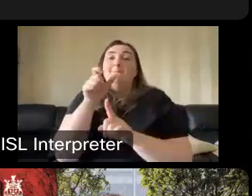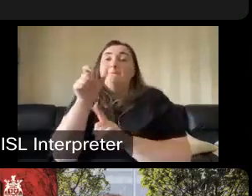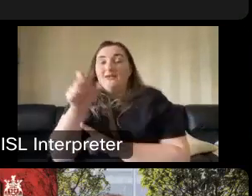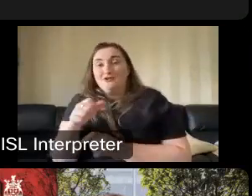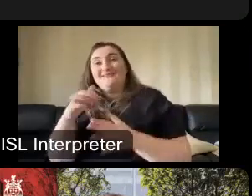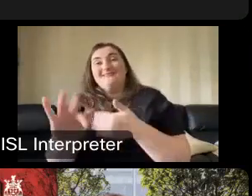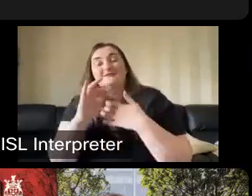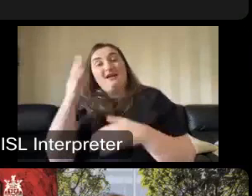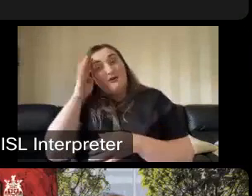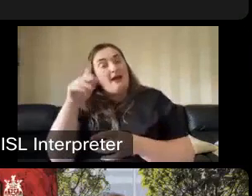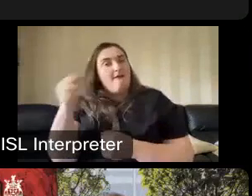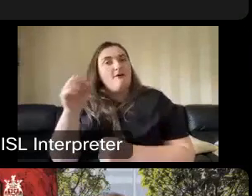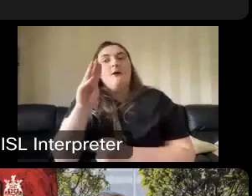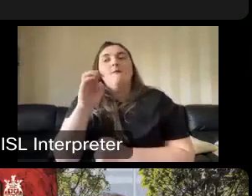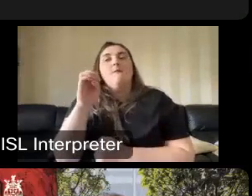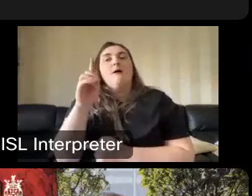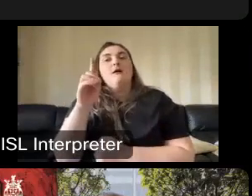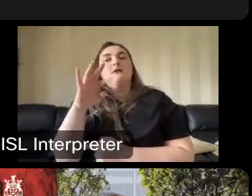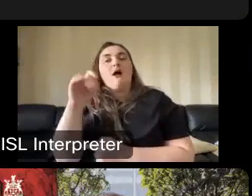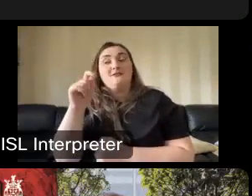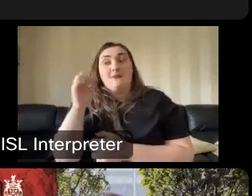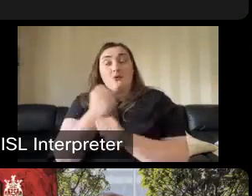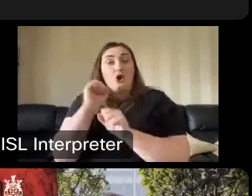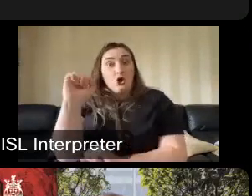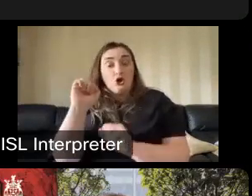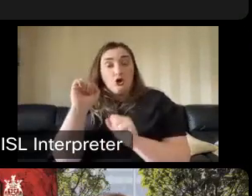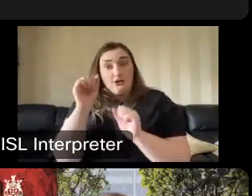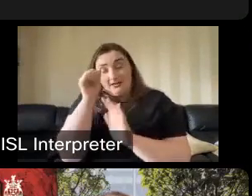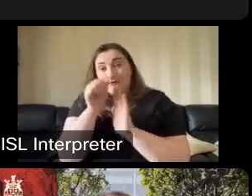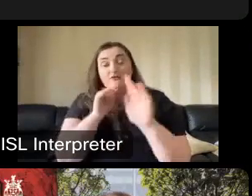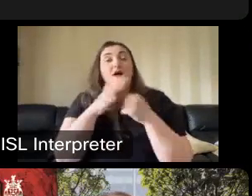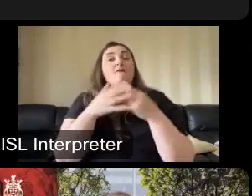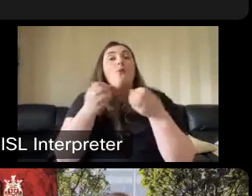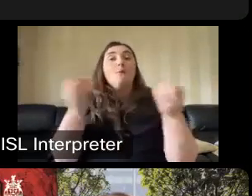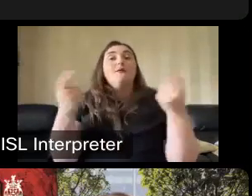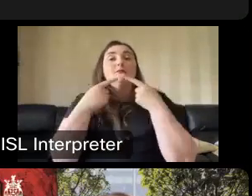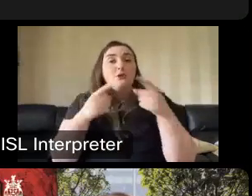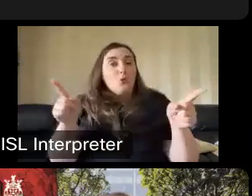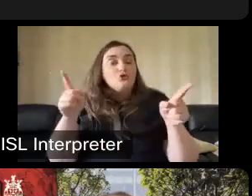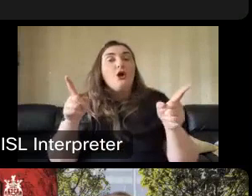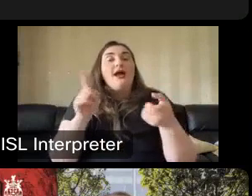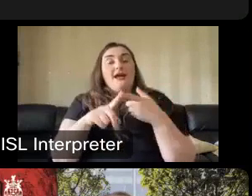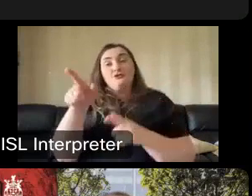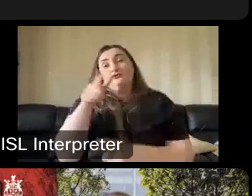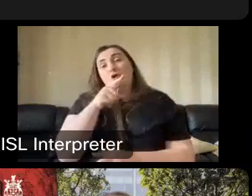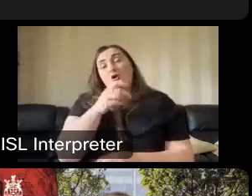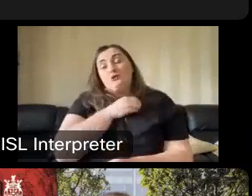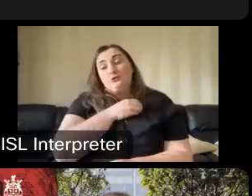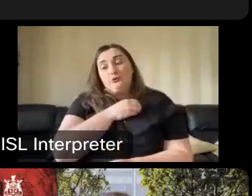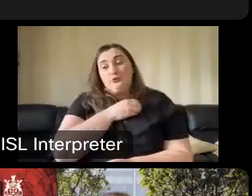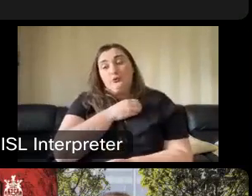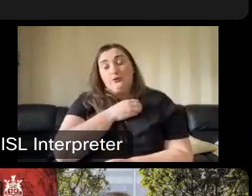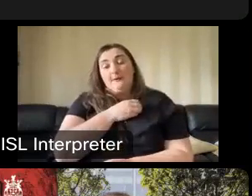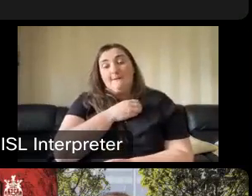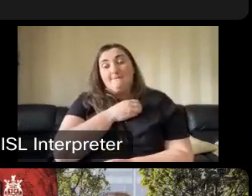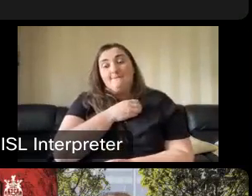podcast on her experience and about open disclosure and the importance of open disclosure, and she speaks to the